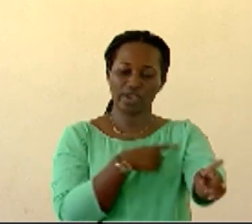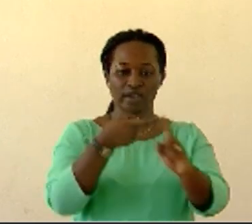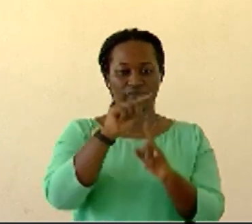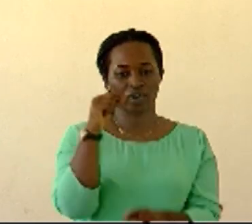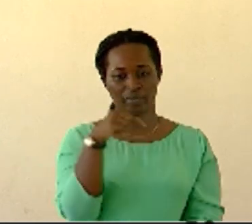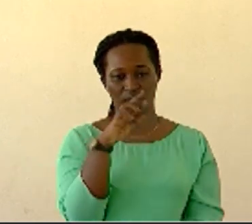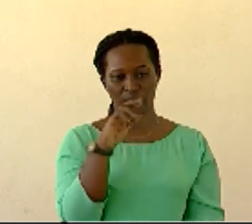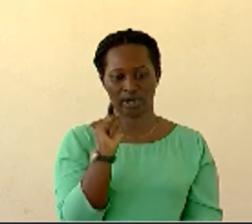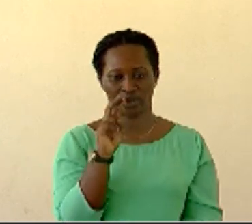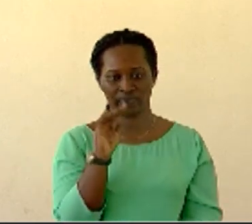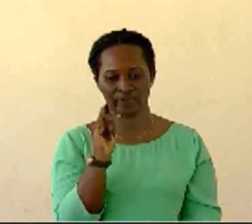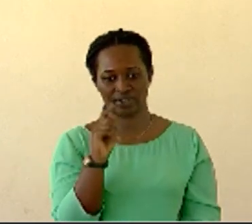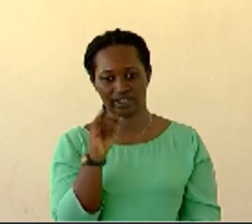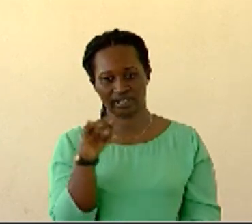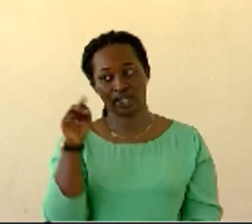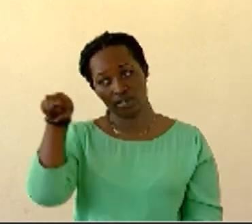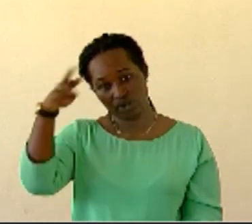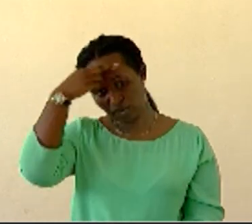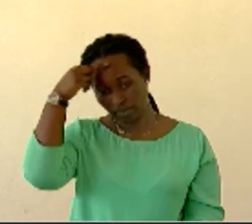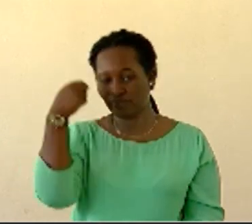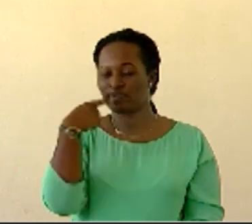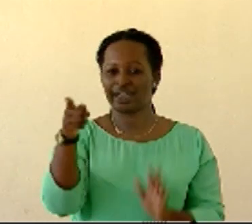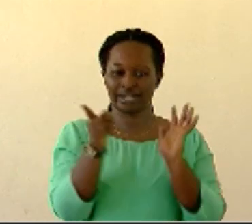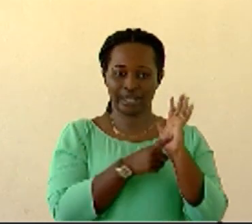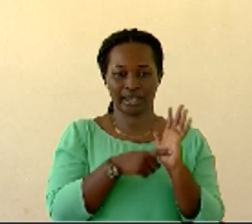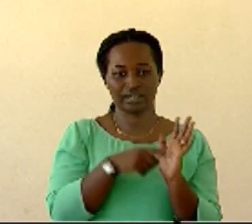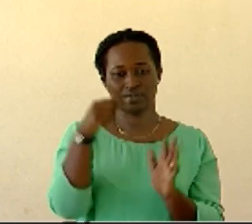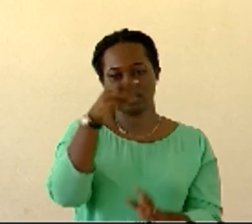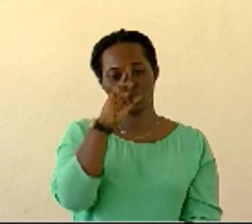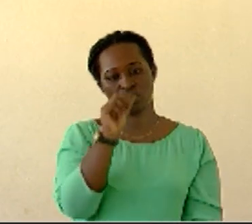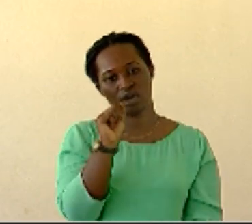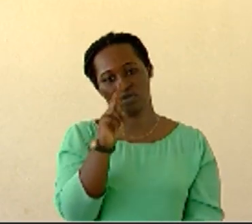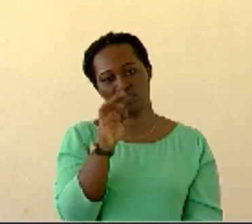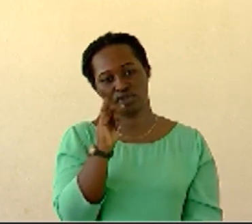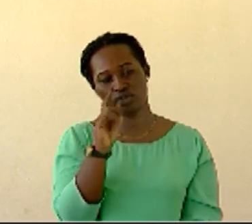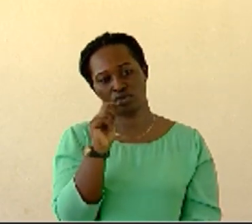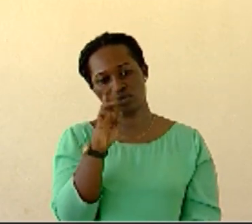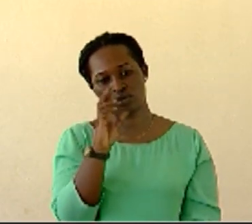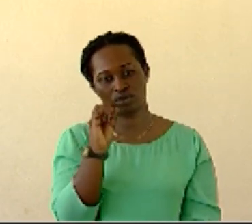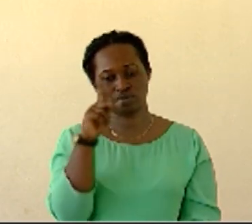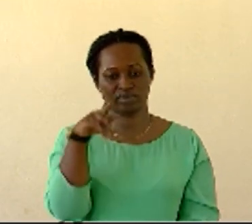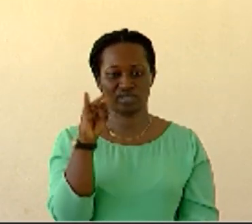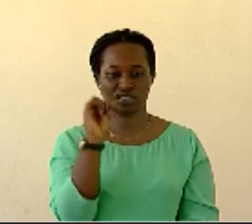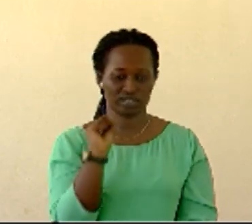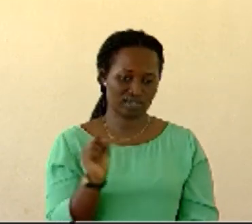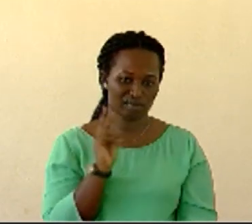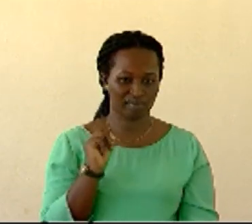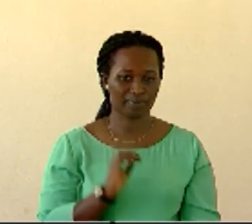gravity. That's why we say negative geotropism or negative gravitropism.